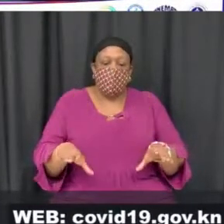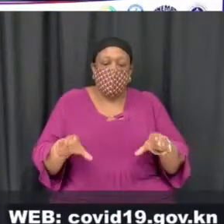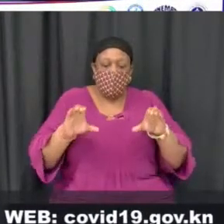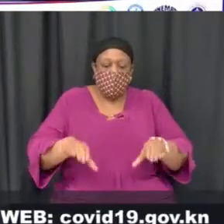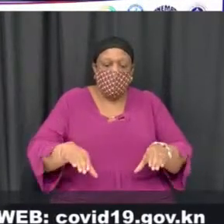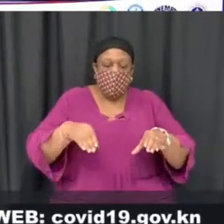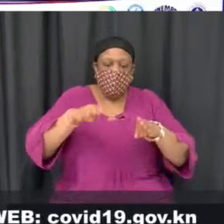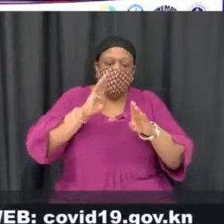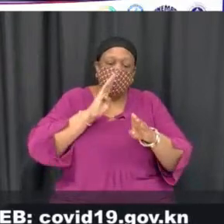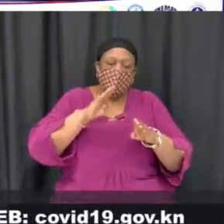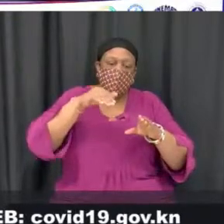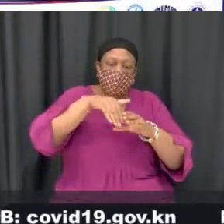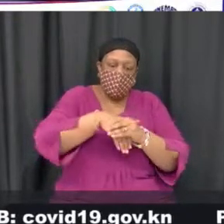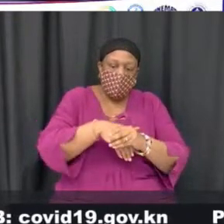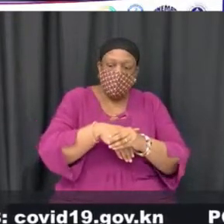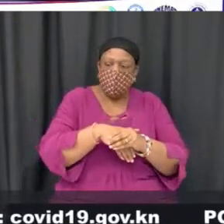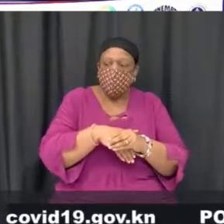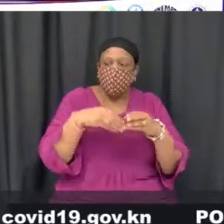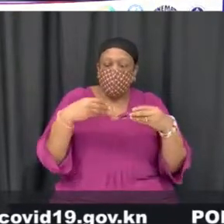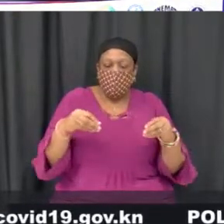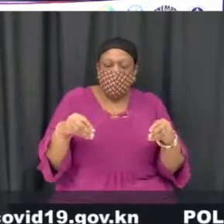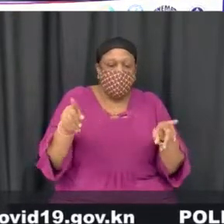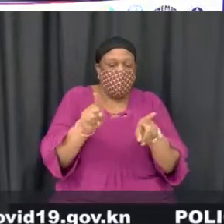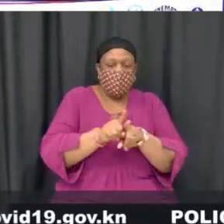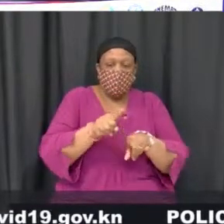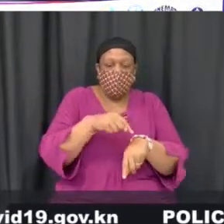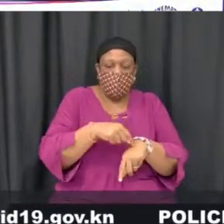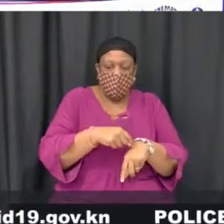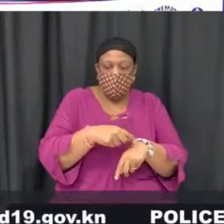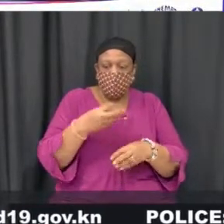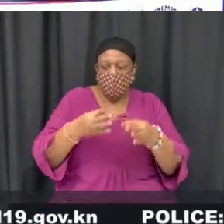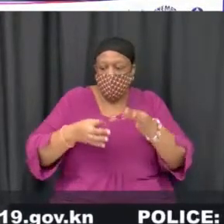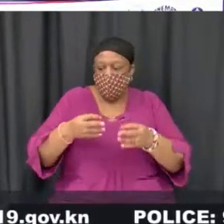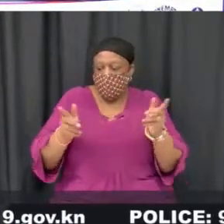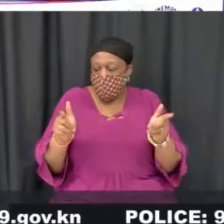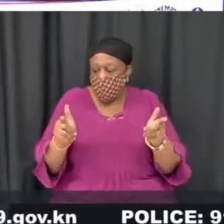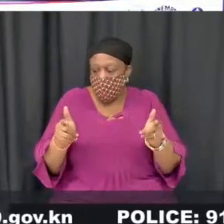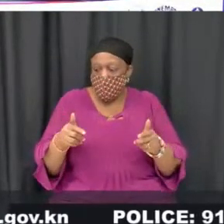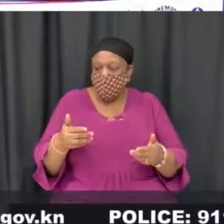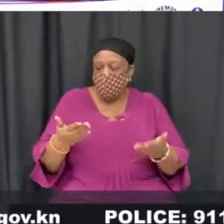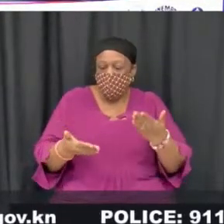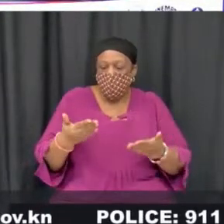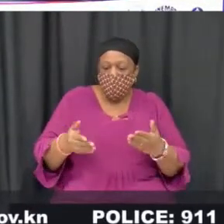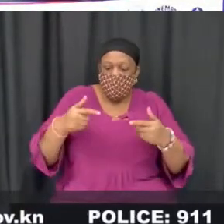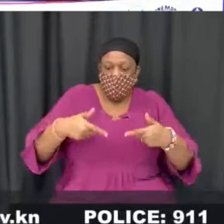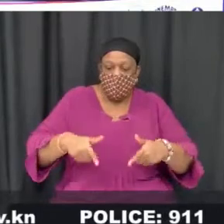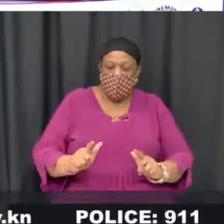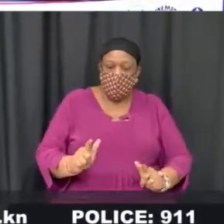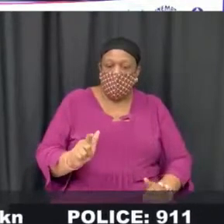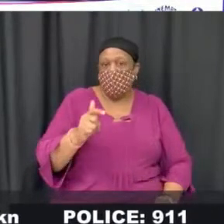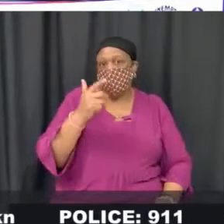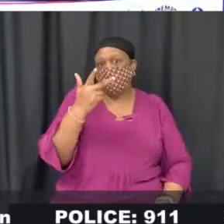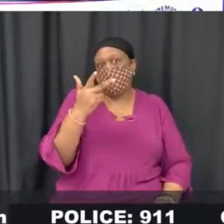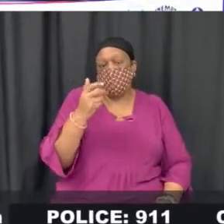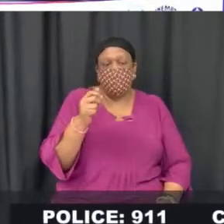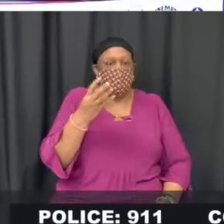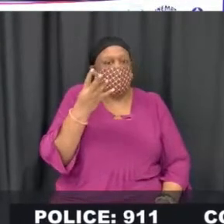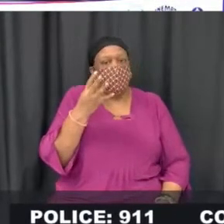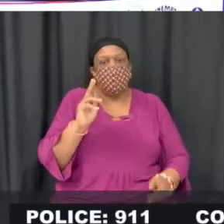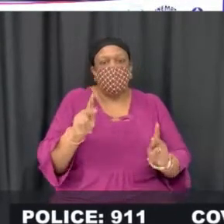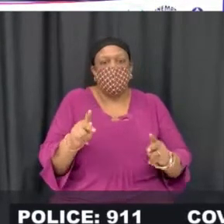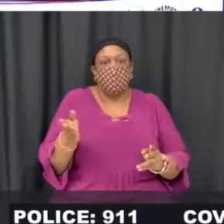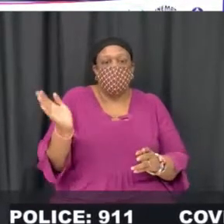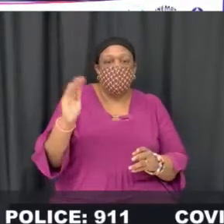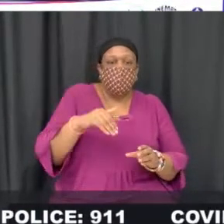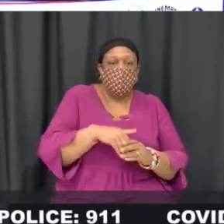one person for every 30 square feet of floor space. 3, place distance markers at least